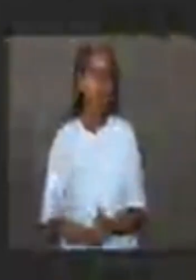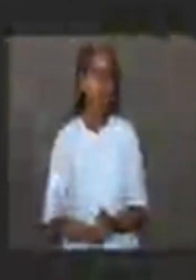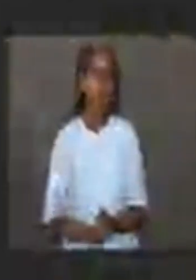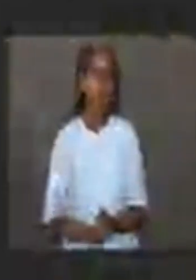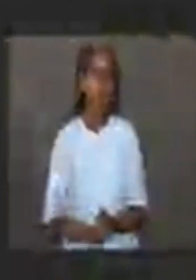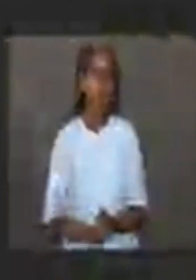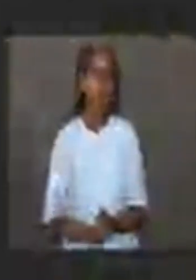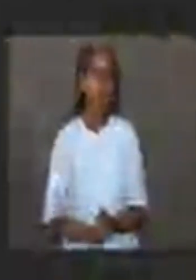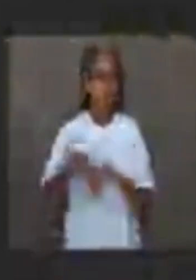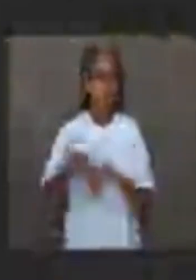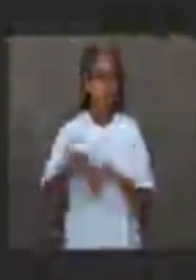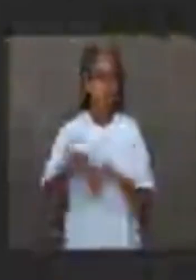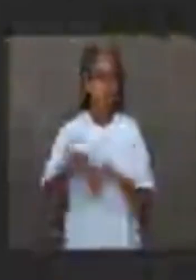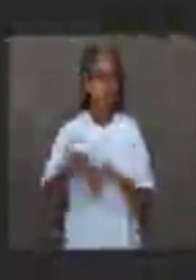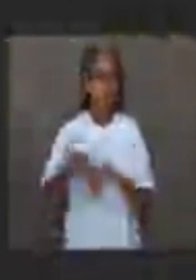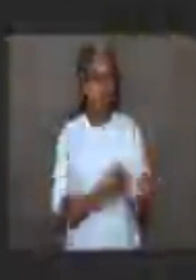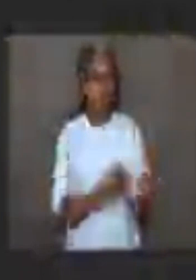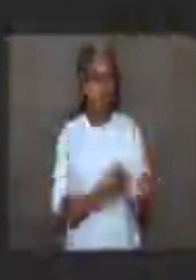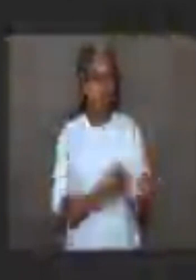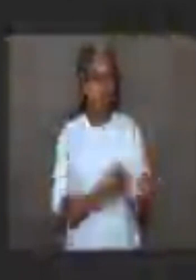Students, let's get ready.